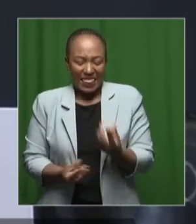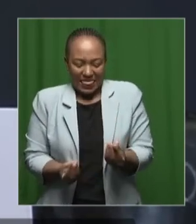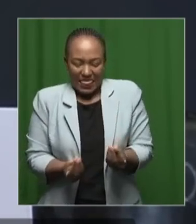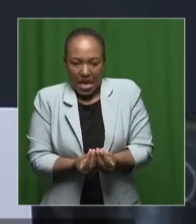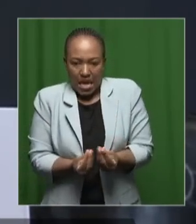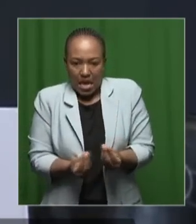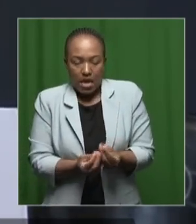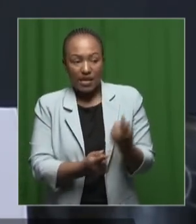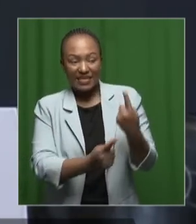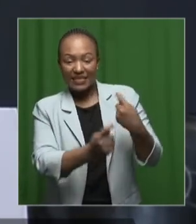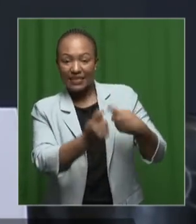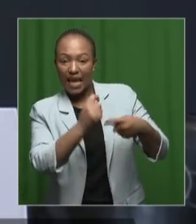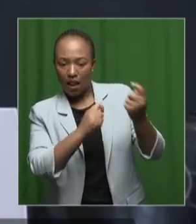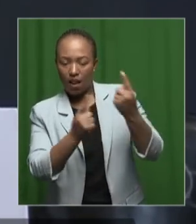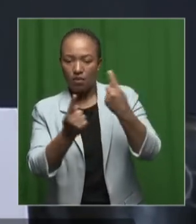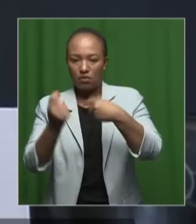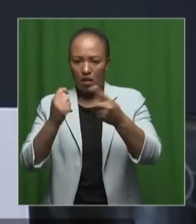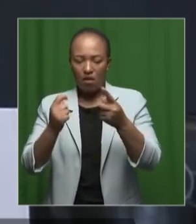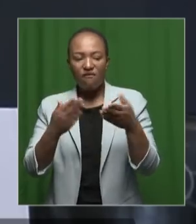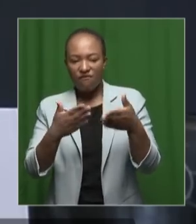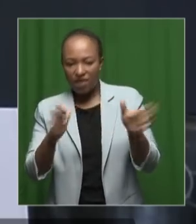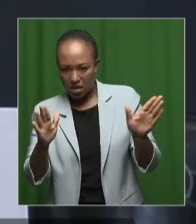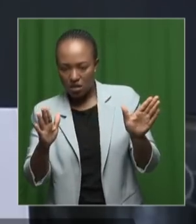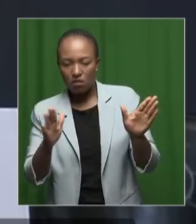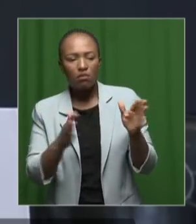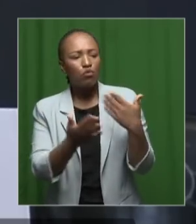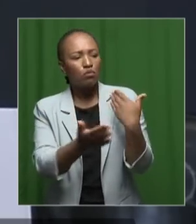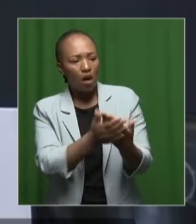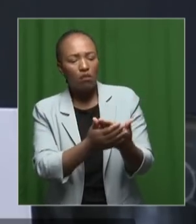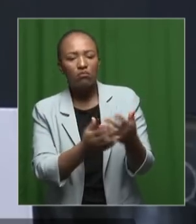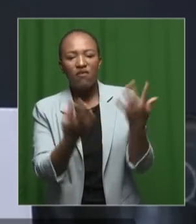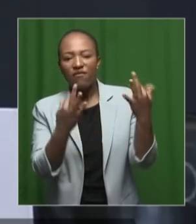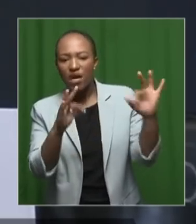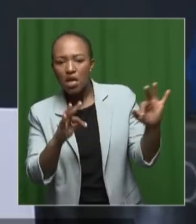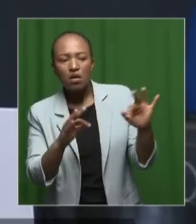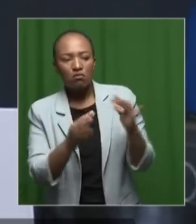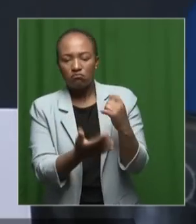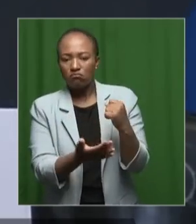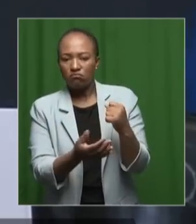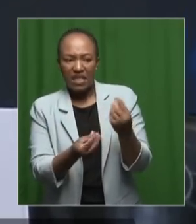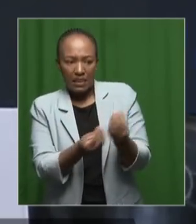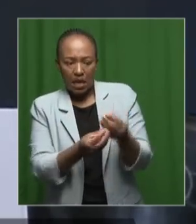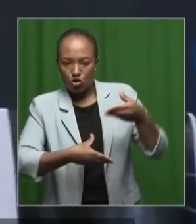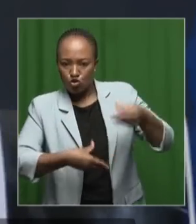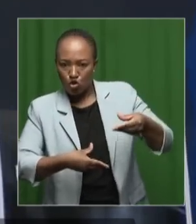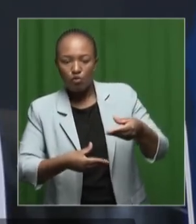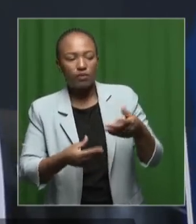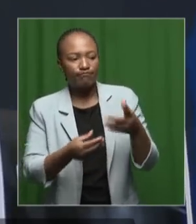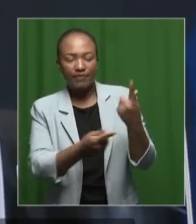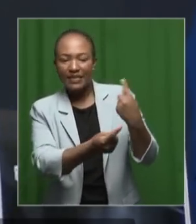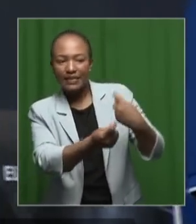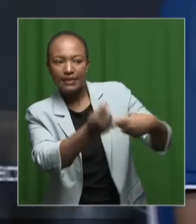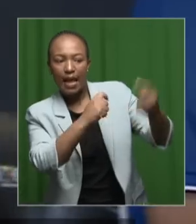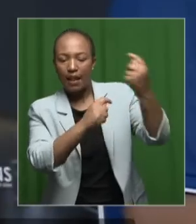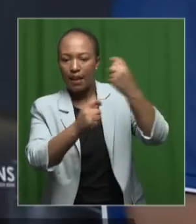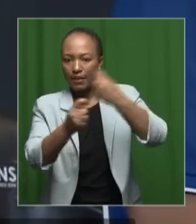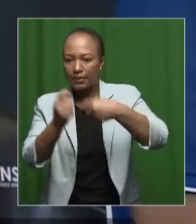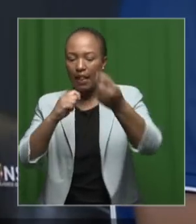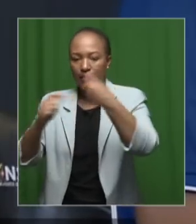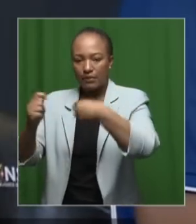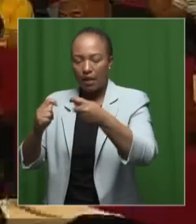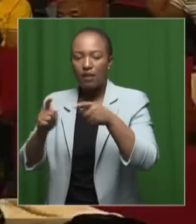borders, people moving freely through borders, but with documentation. Certain tariffs being